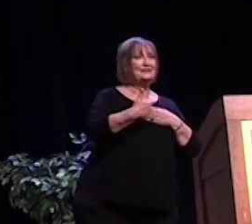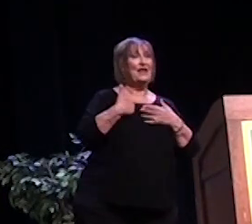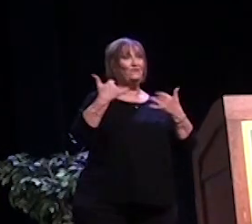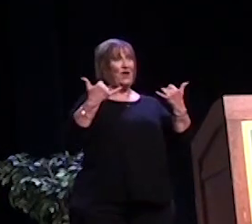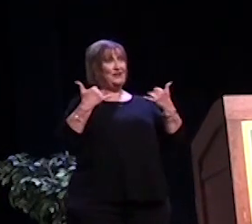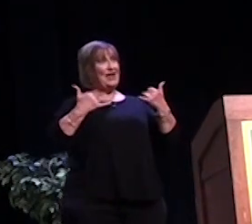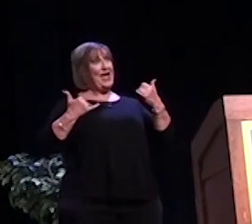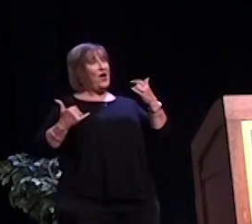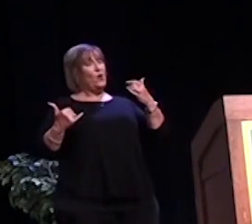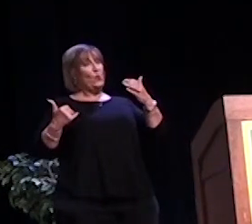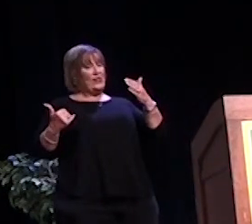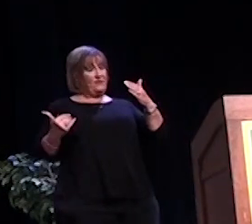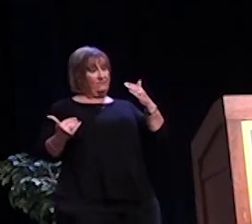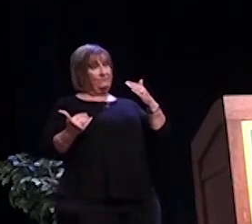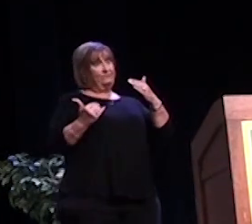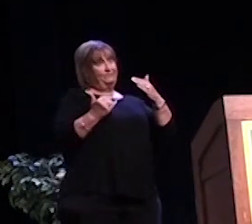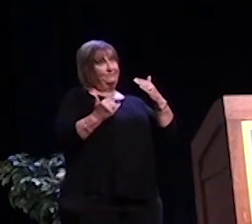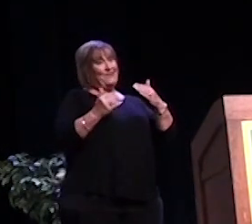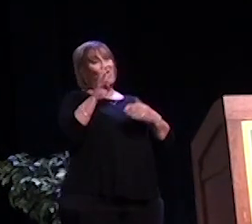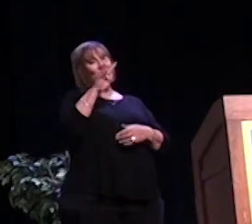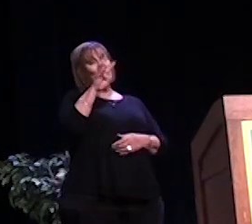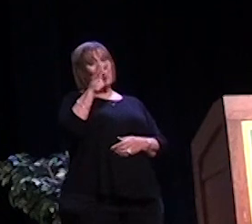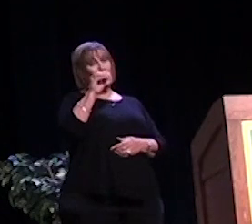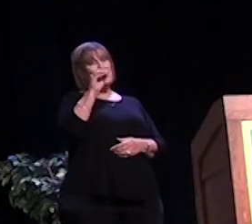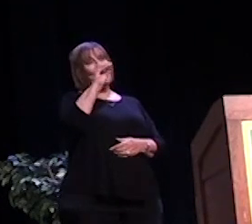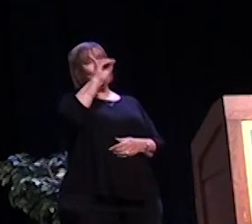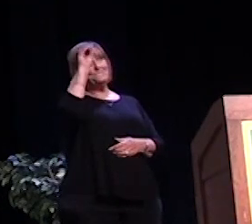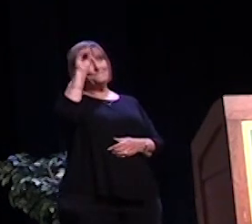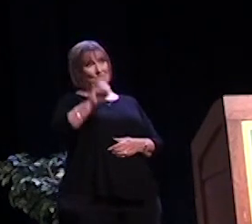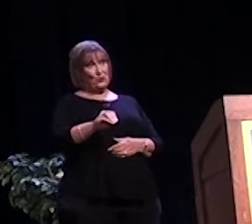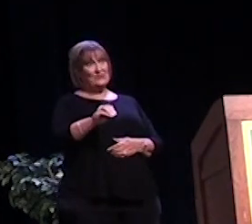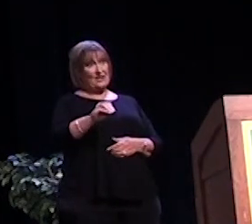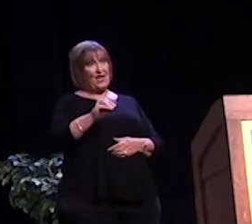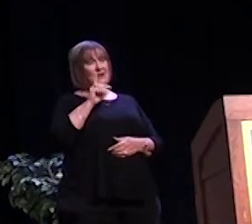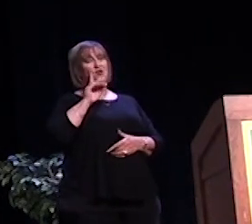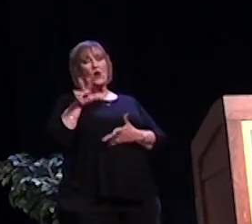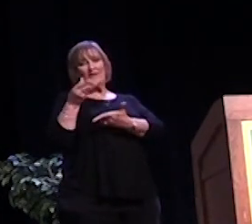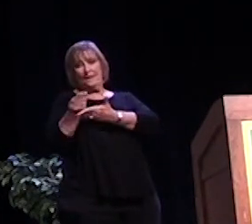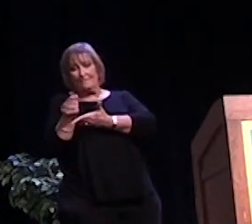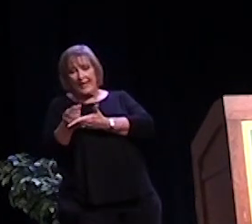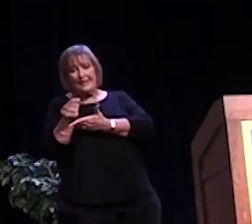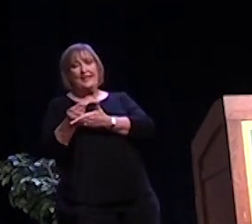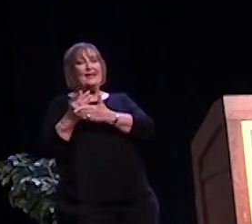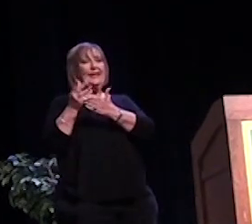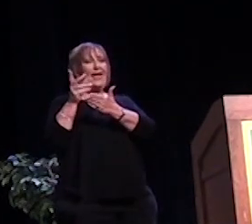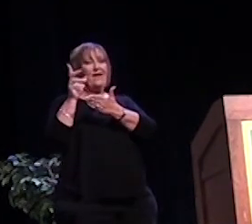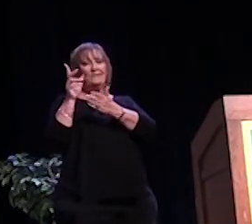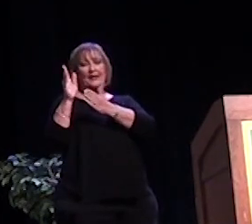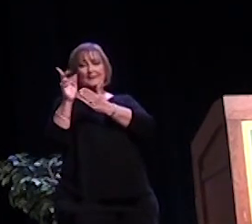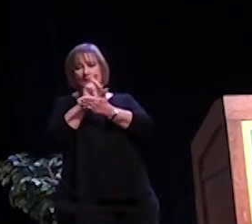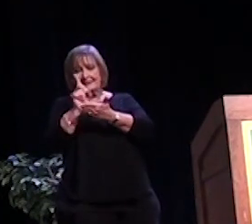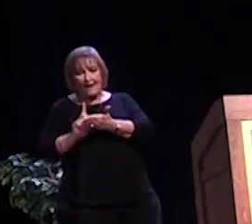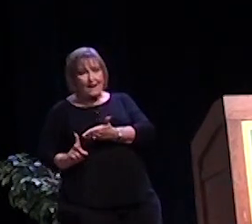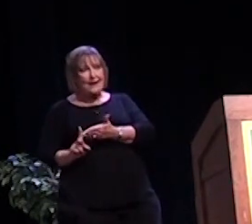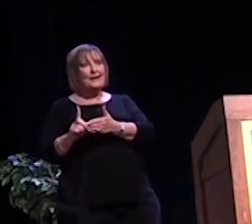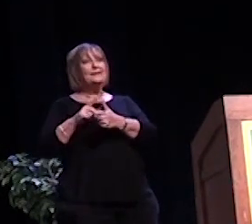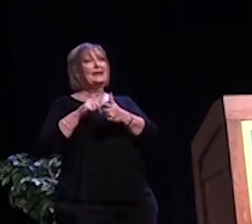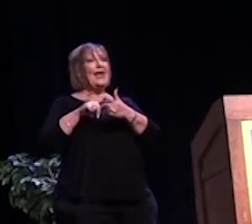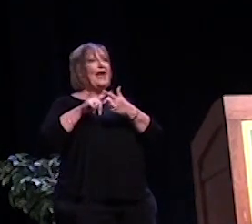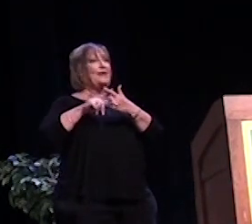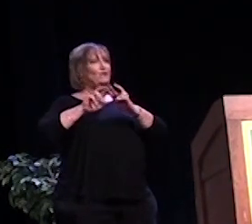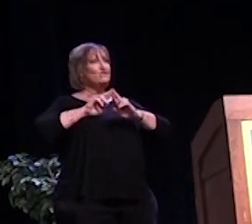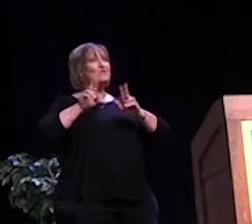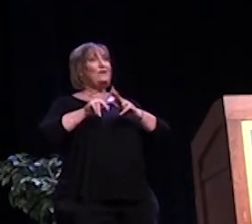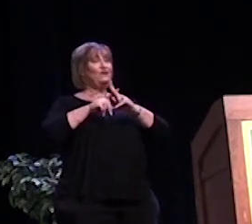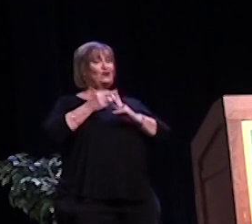40% of those, or 40% of those units are in progress, or funded, or will happen, right? So, and we're a good